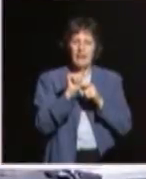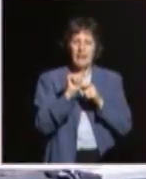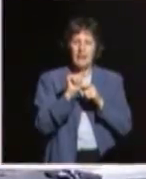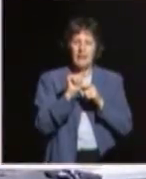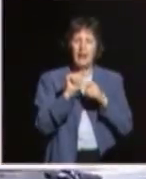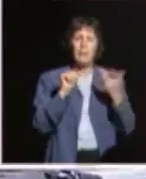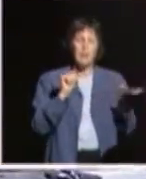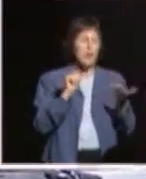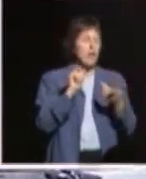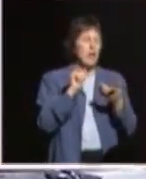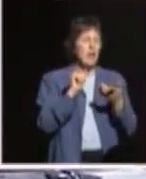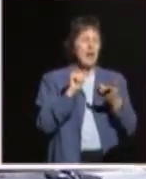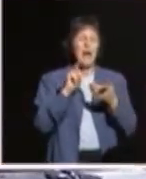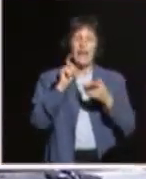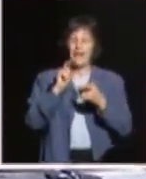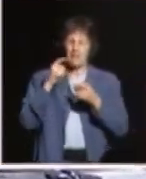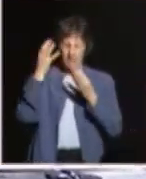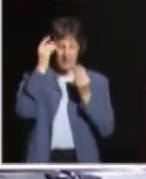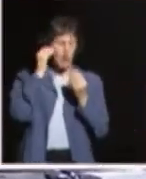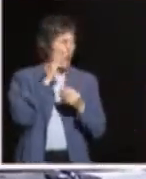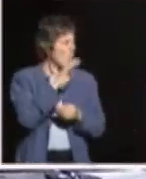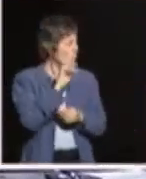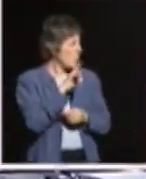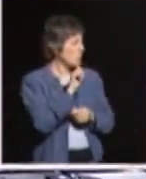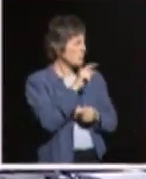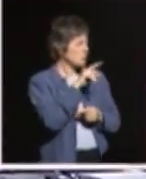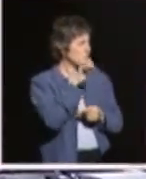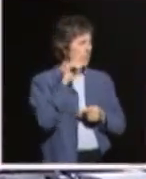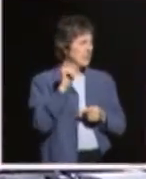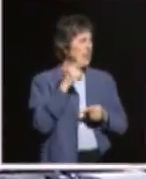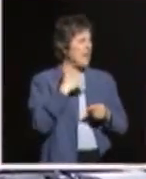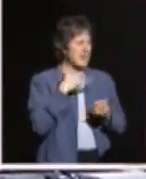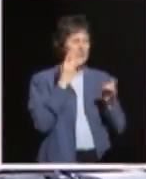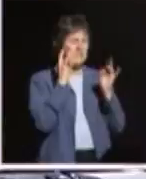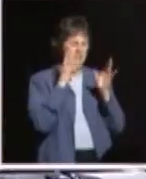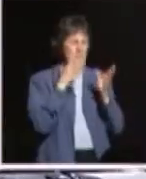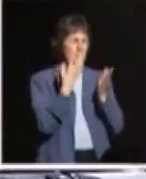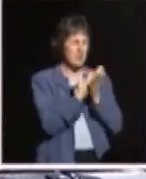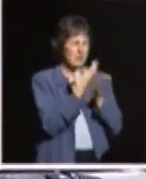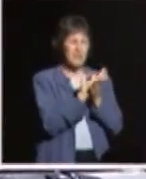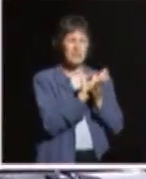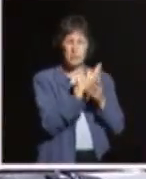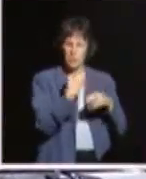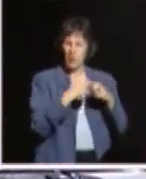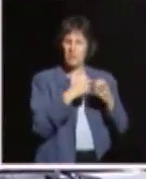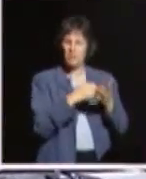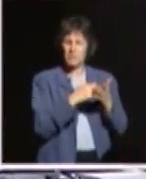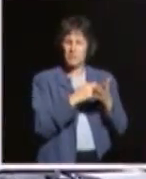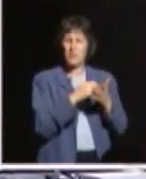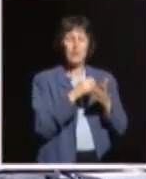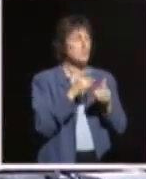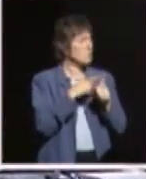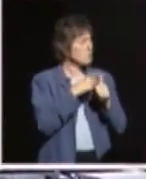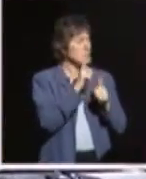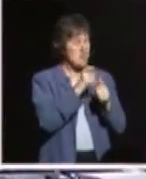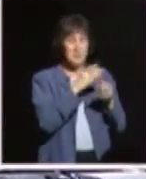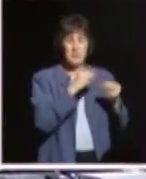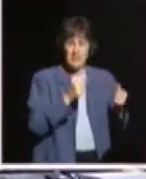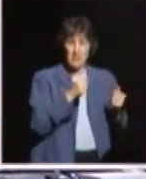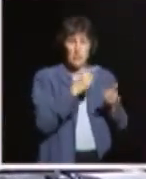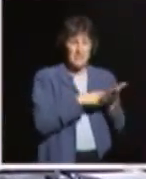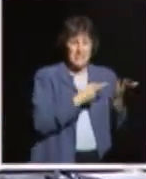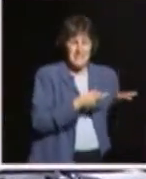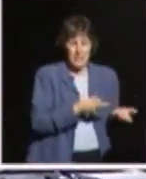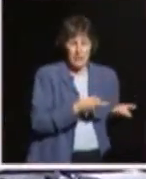to continue basic financial resources to this country, we are going to face a fight. We're